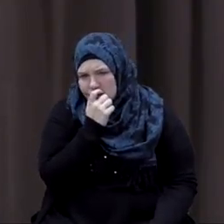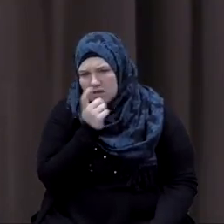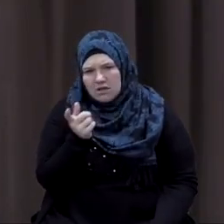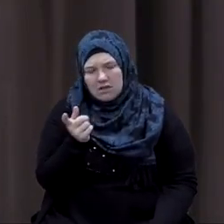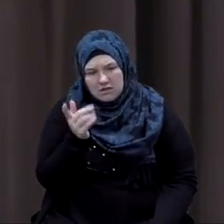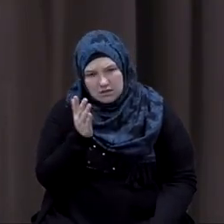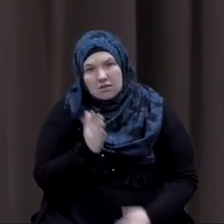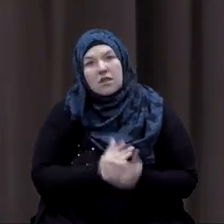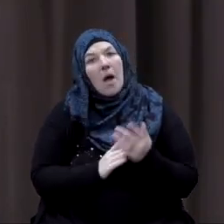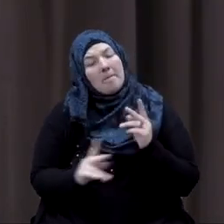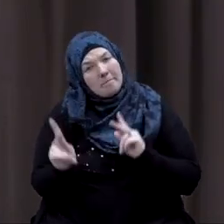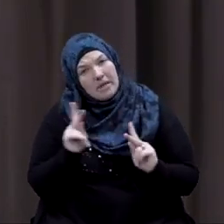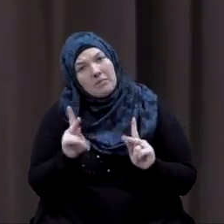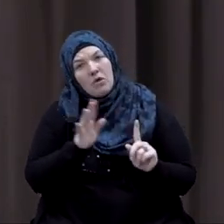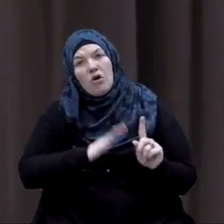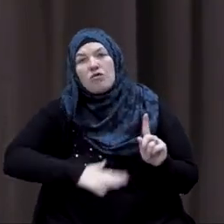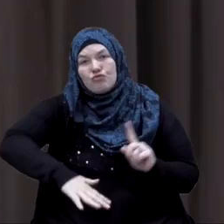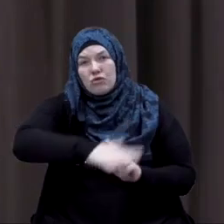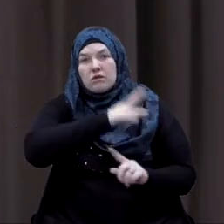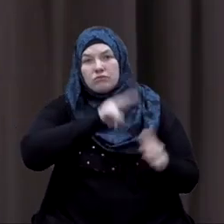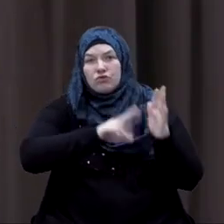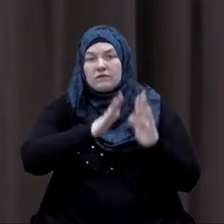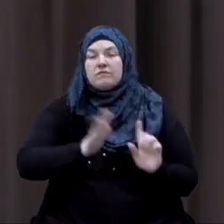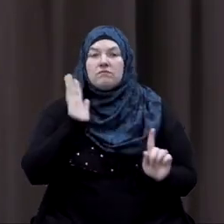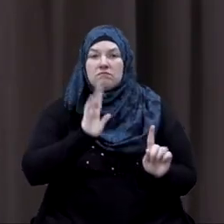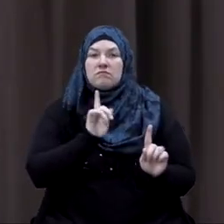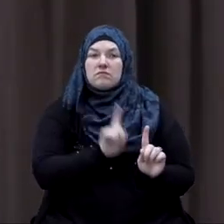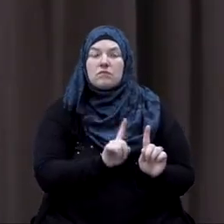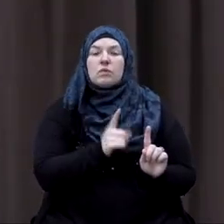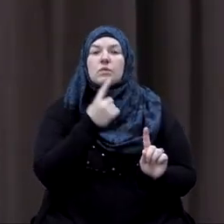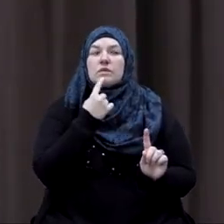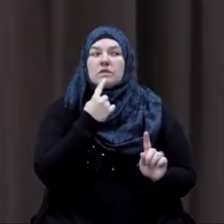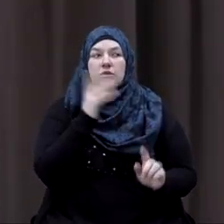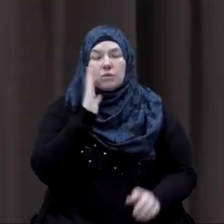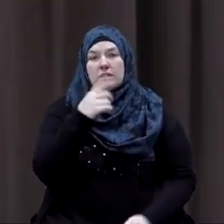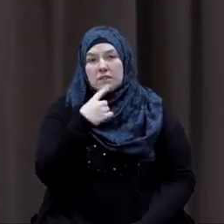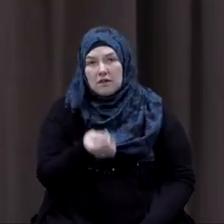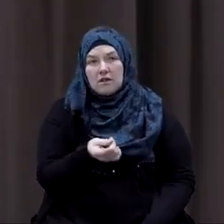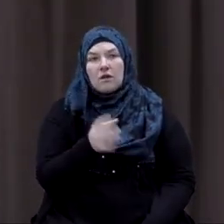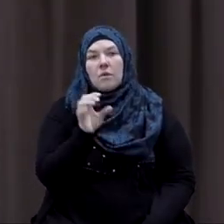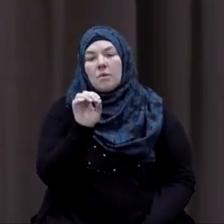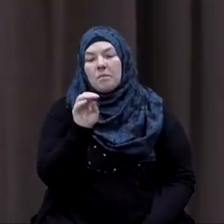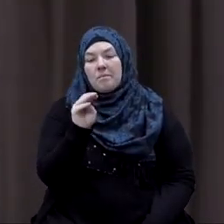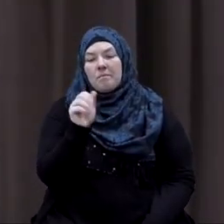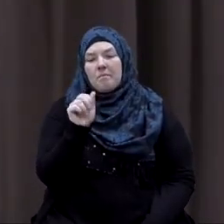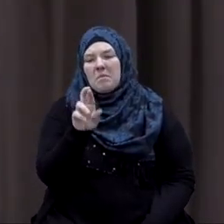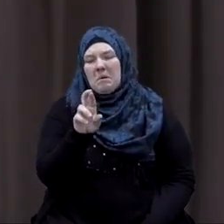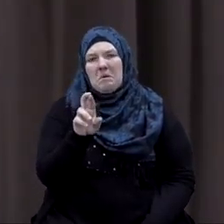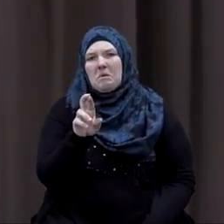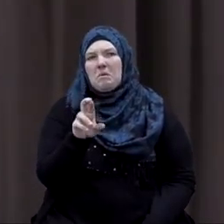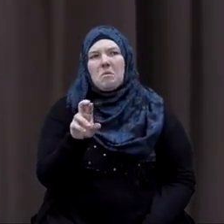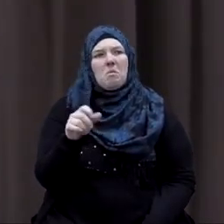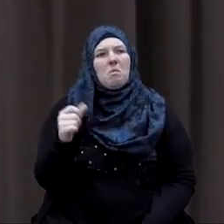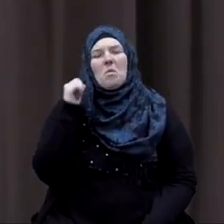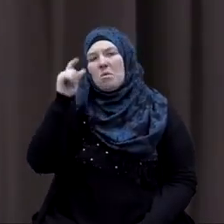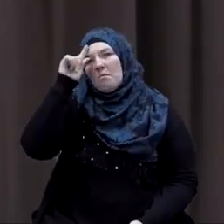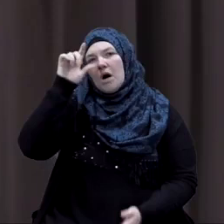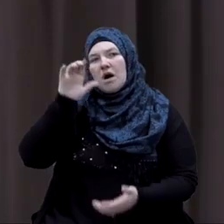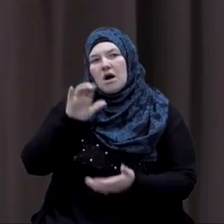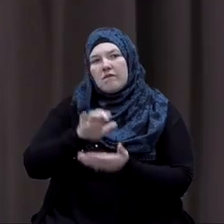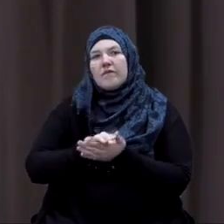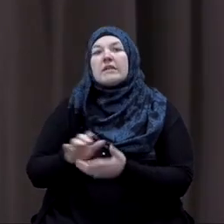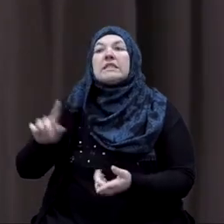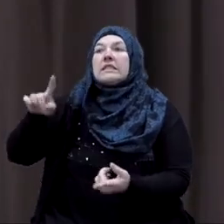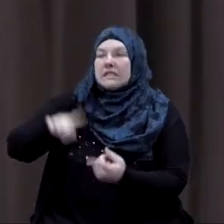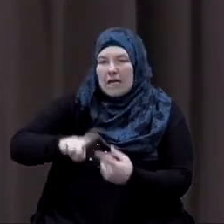were some people around the Prophet who used to say, Umar will not believe until